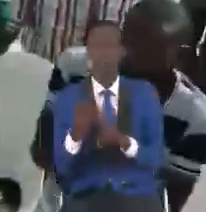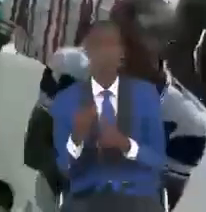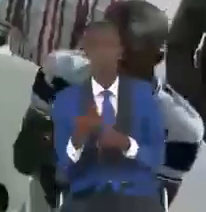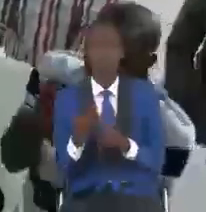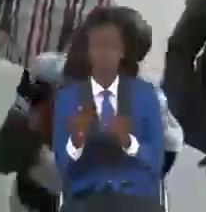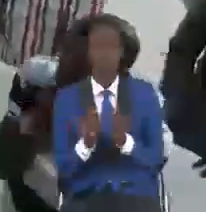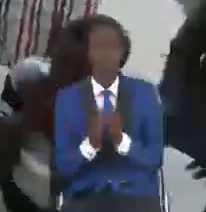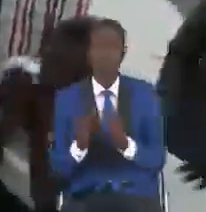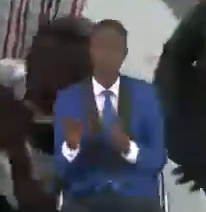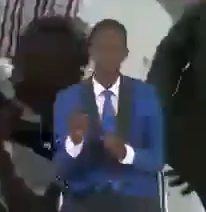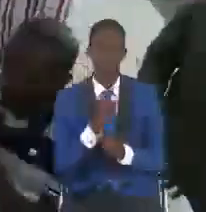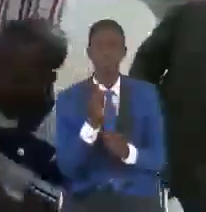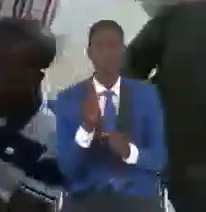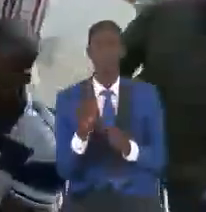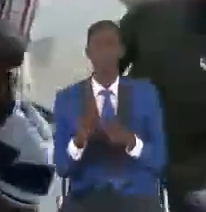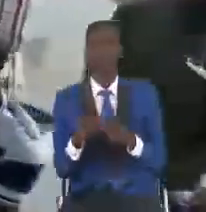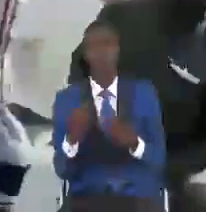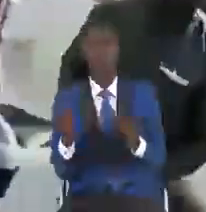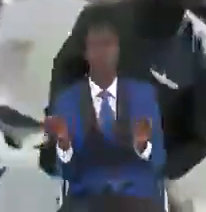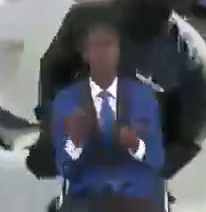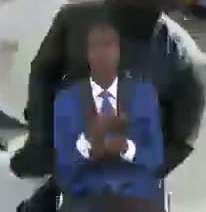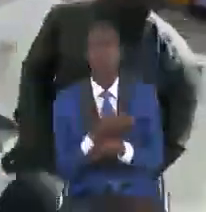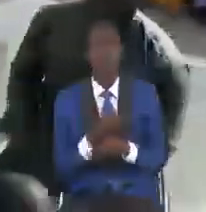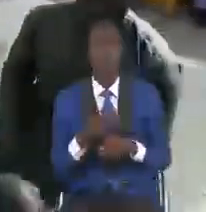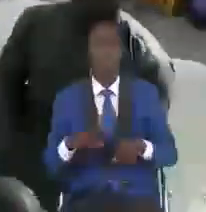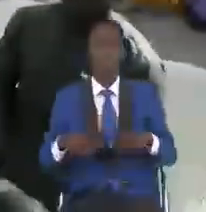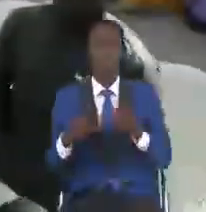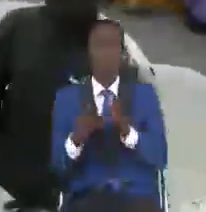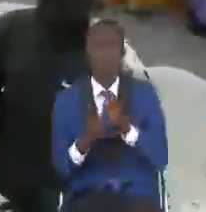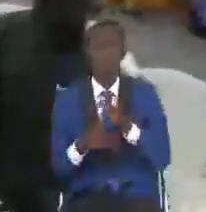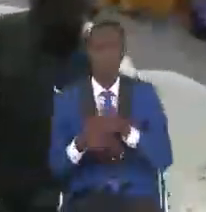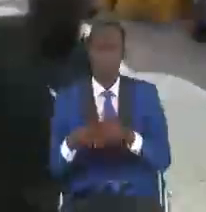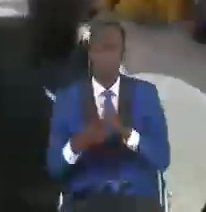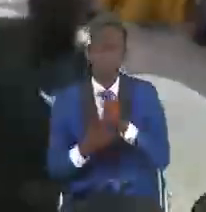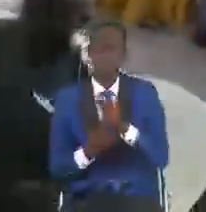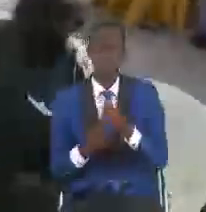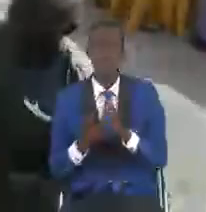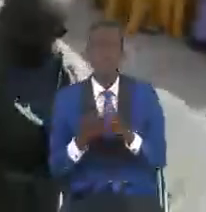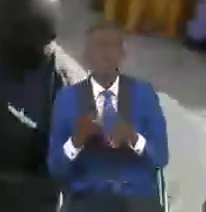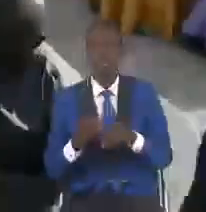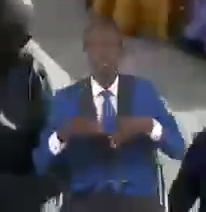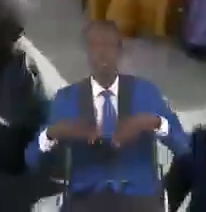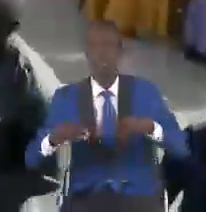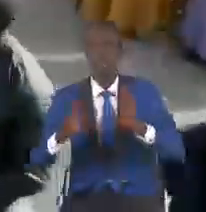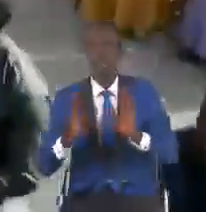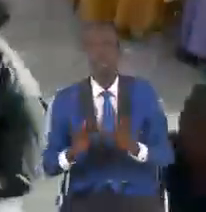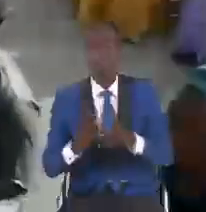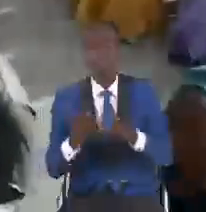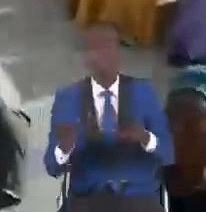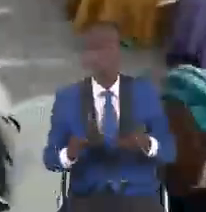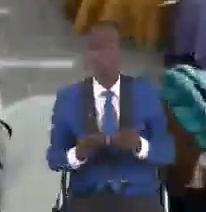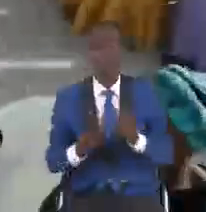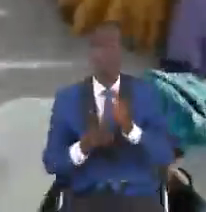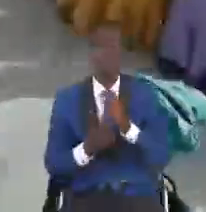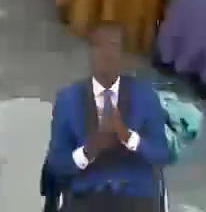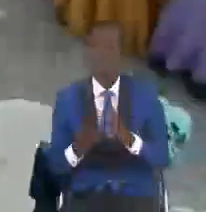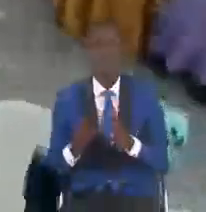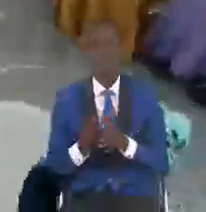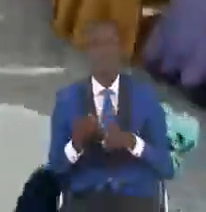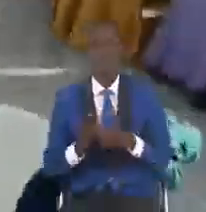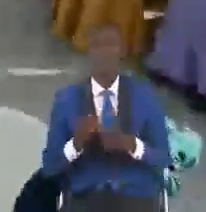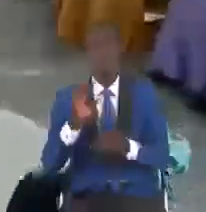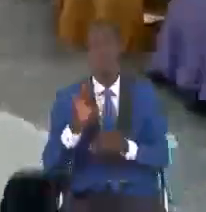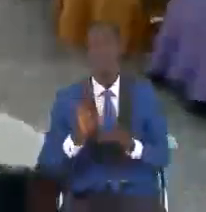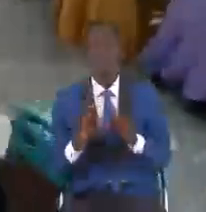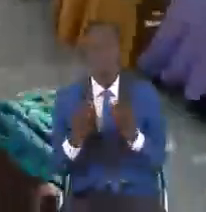you to the office. Live it out. In the marketplace, live it out. In your family, live